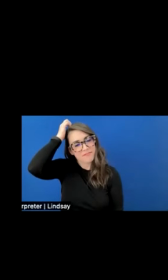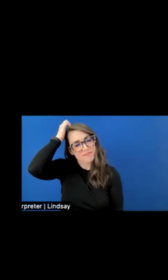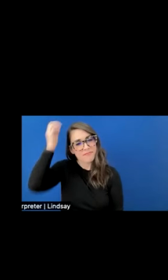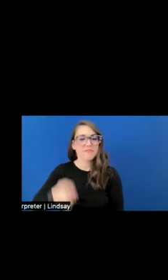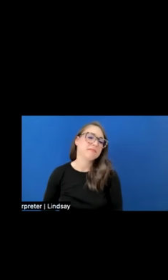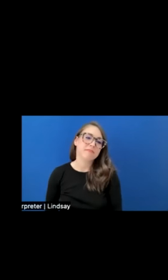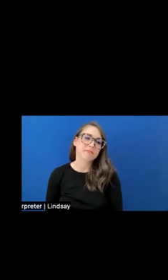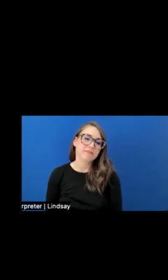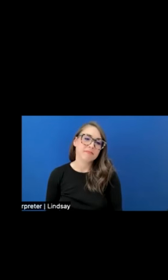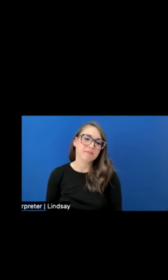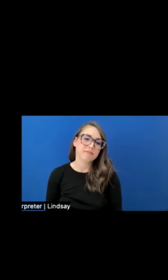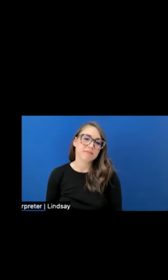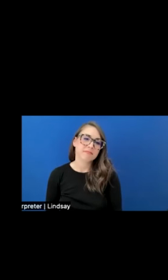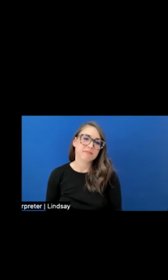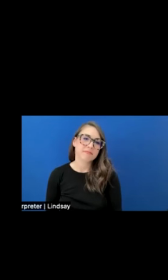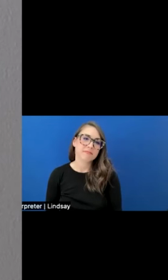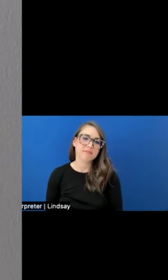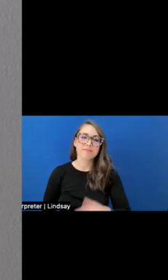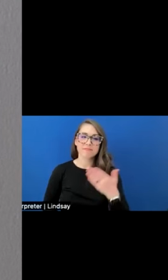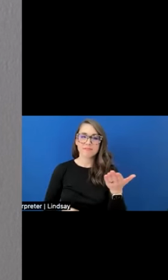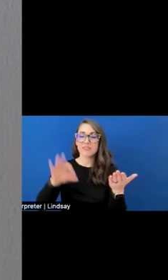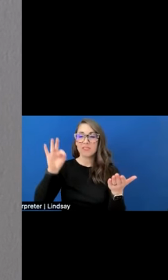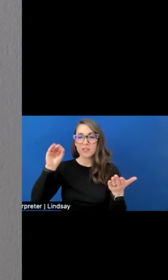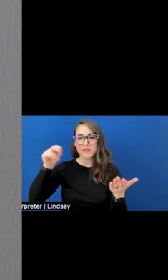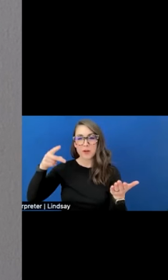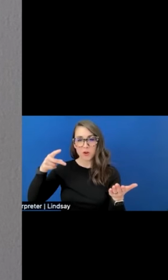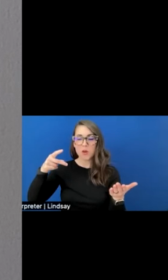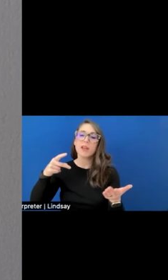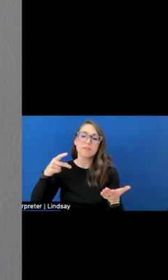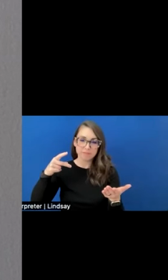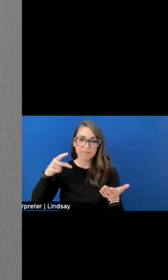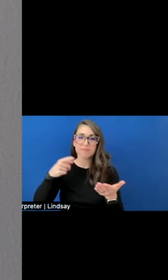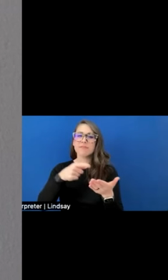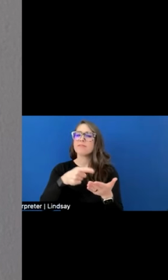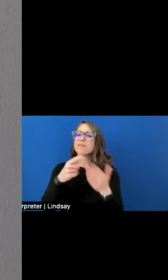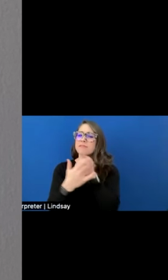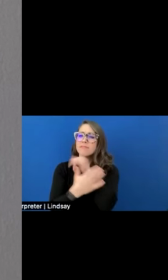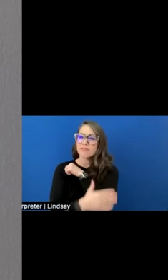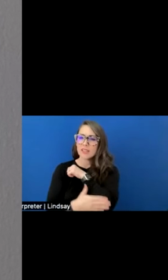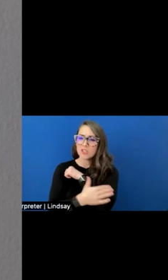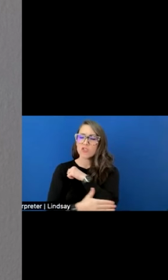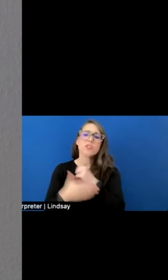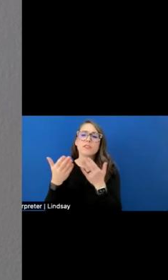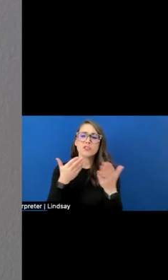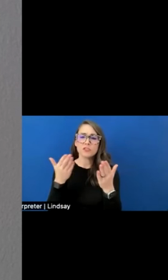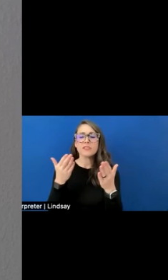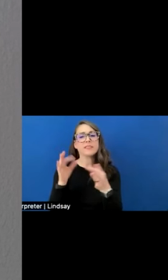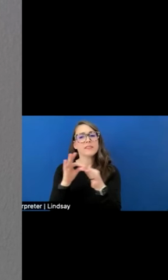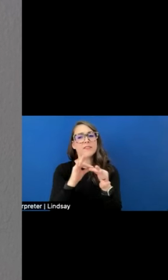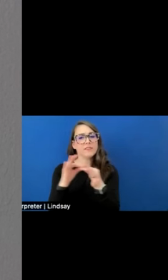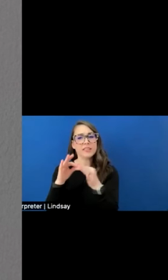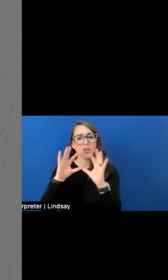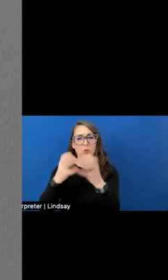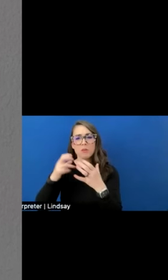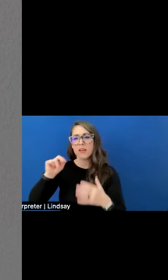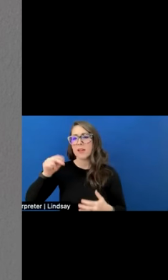Friends of Paraguay, or FOP, is a country of service affiliate group of NPCA that was established in 1987 by a